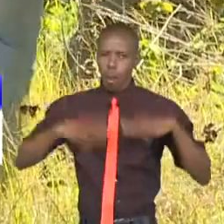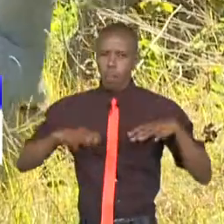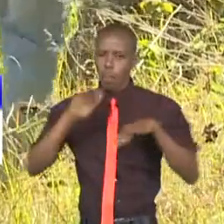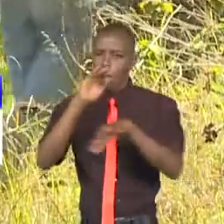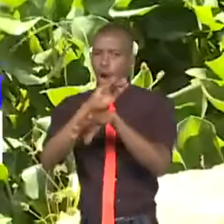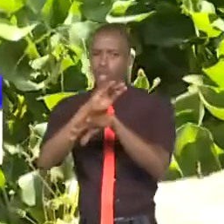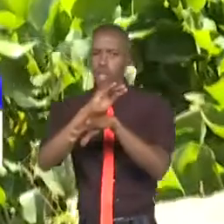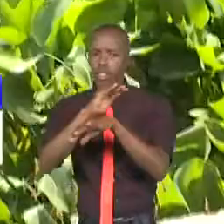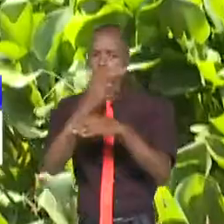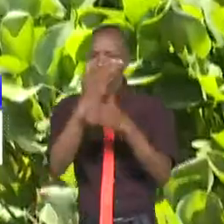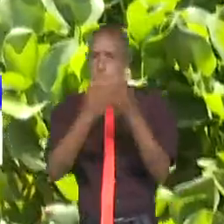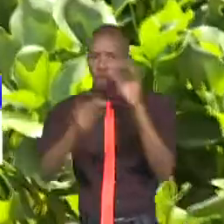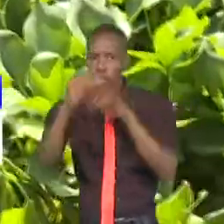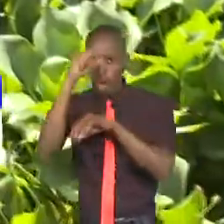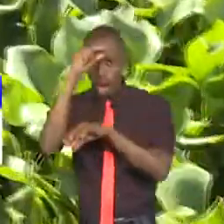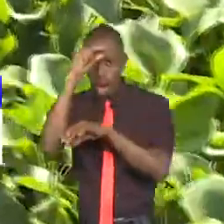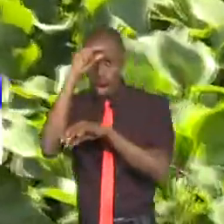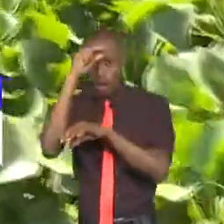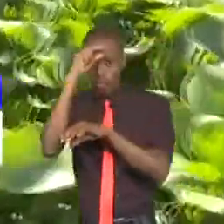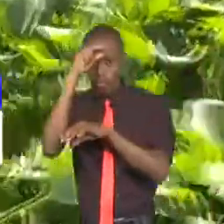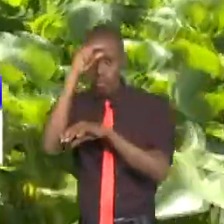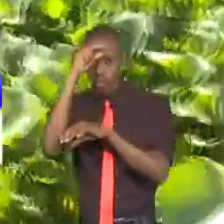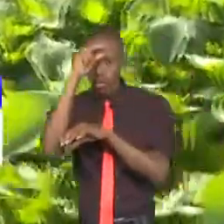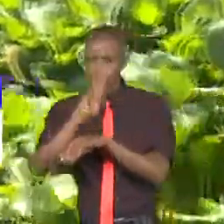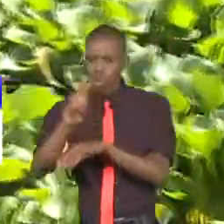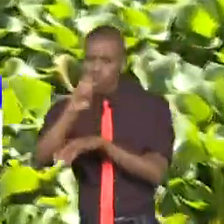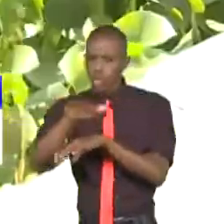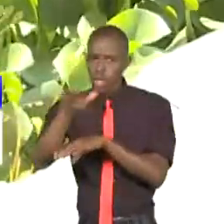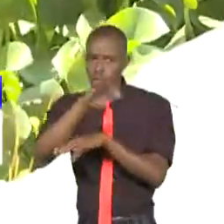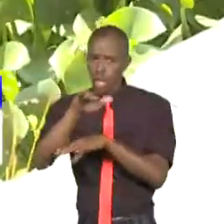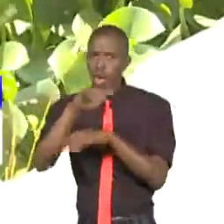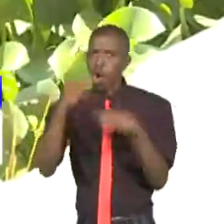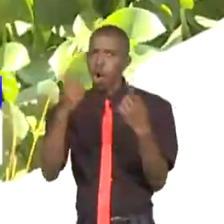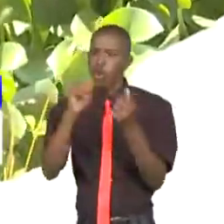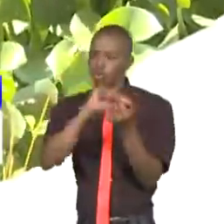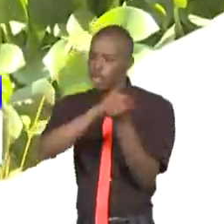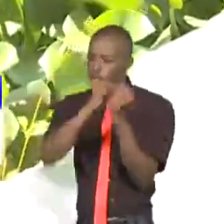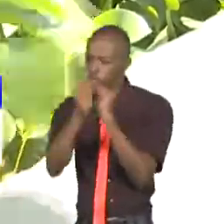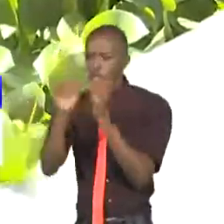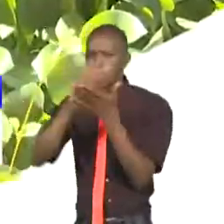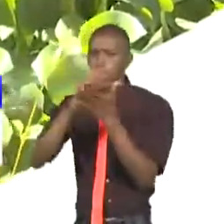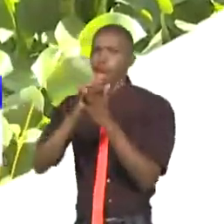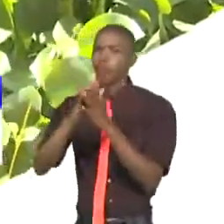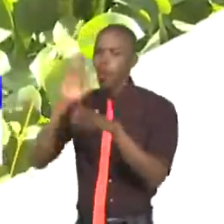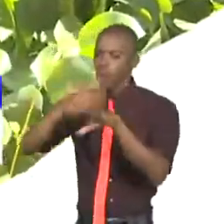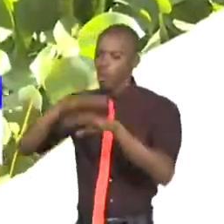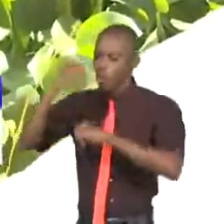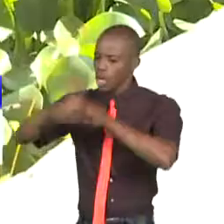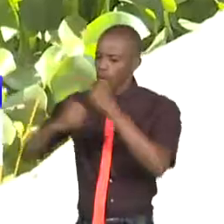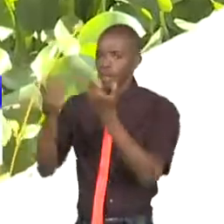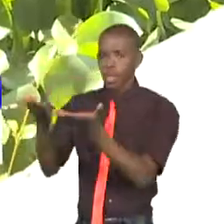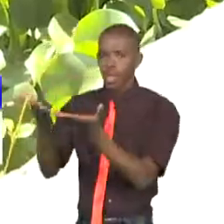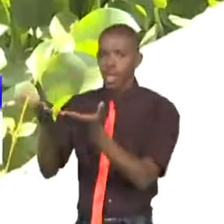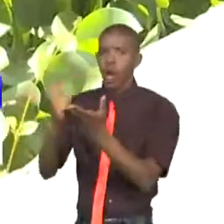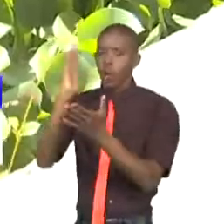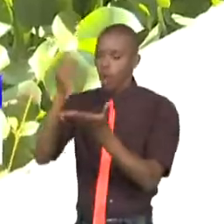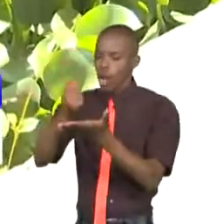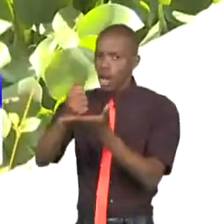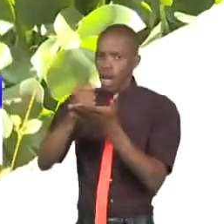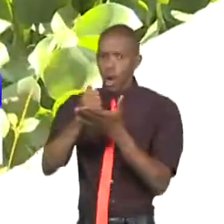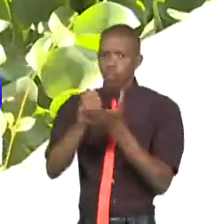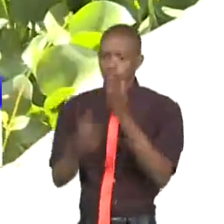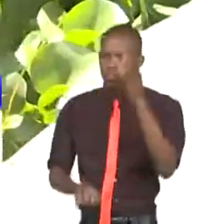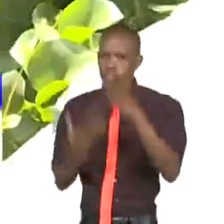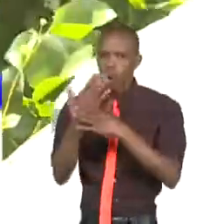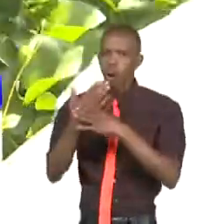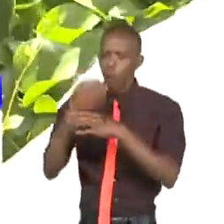calling upon both governments to embrace this dazzling look or divert it to other productive activities that will create employment